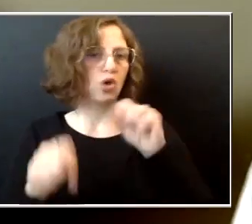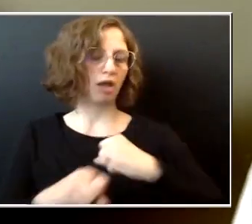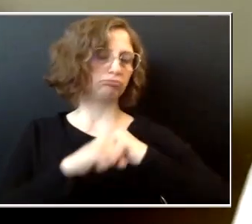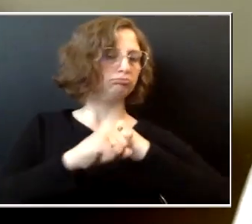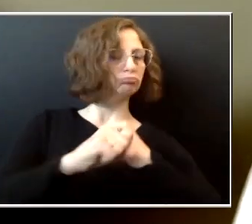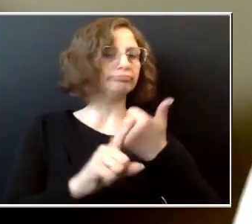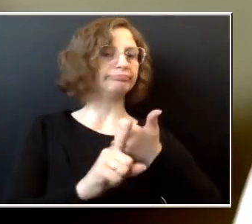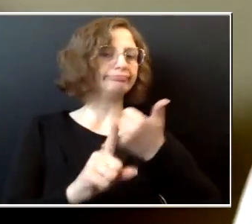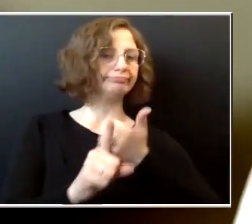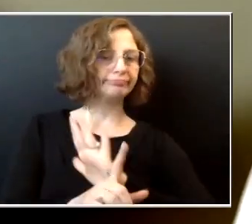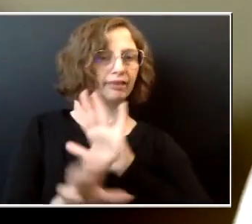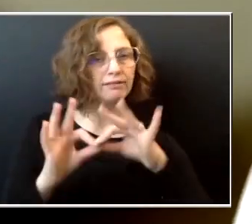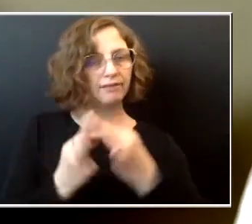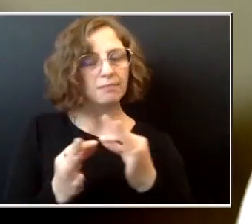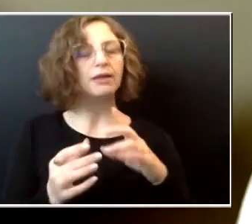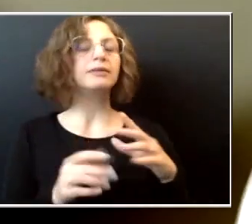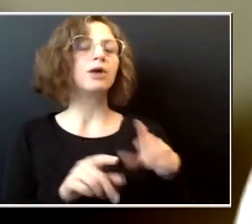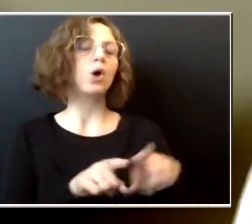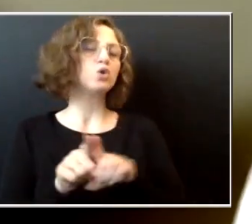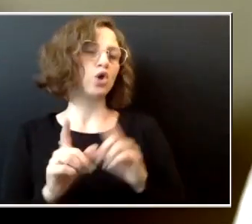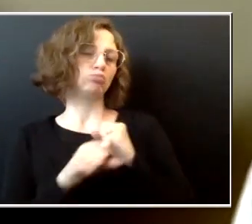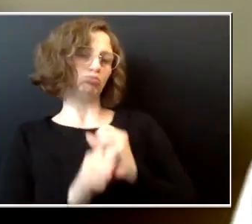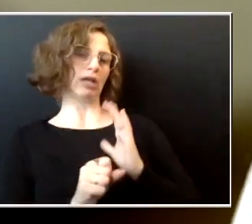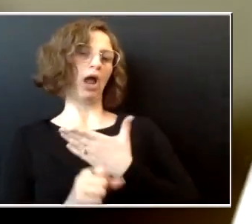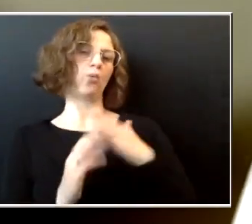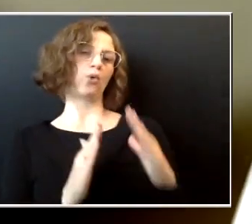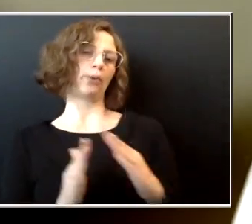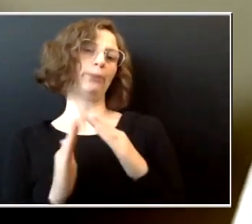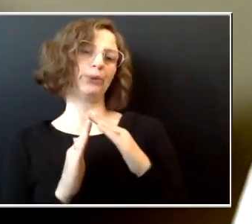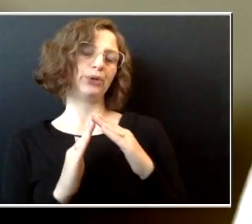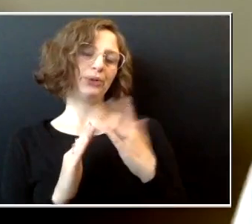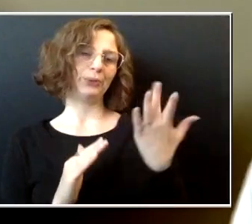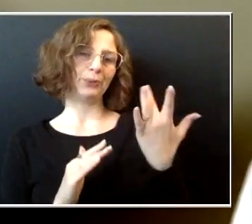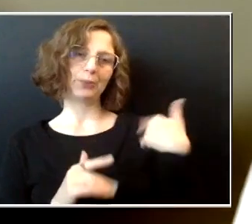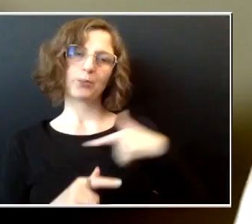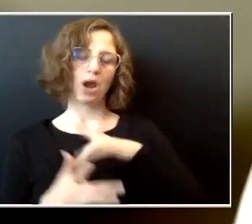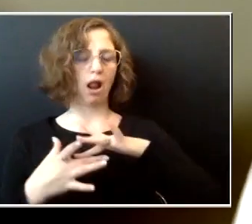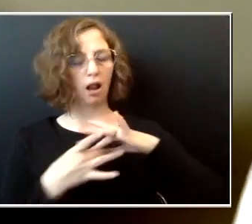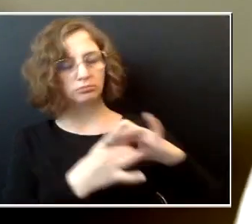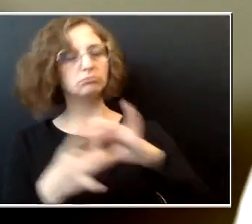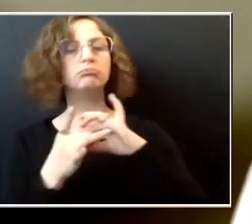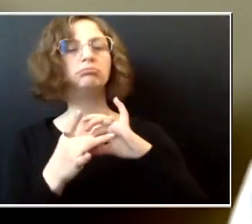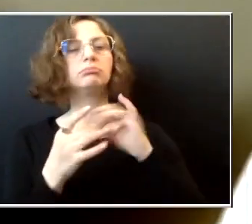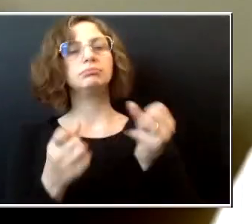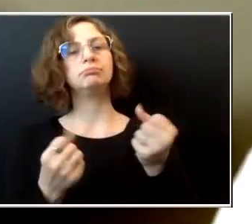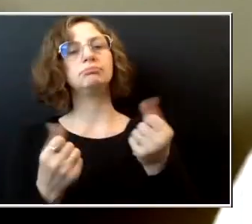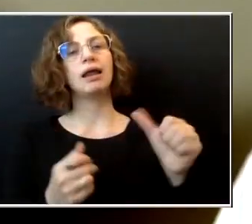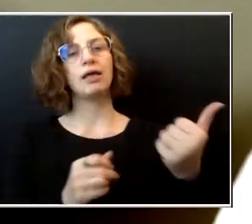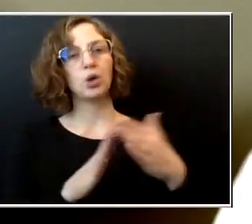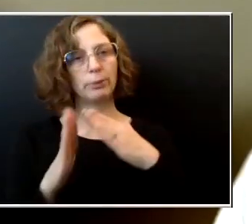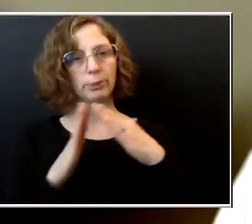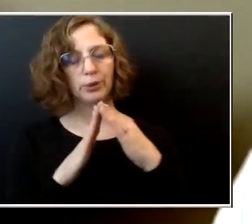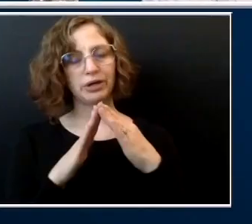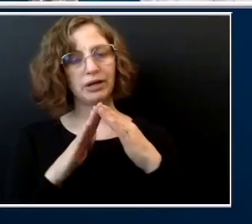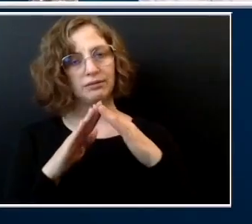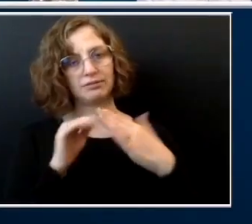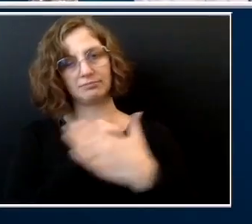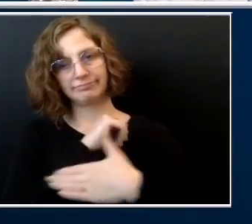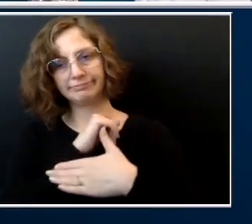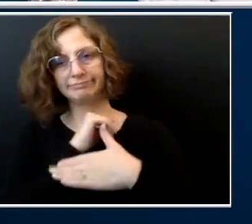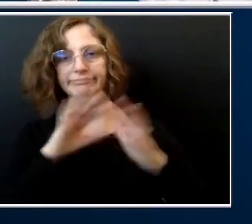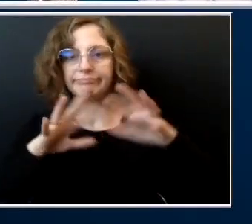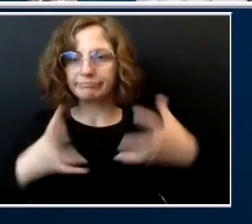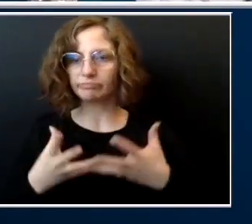try to protect our communities as well, because we are linked to so many other communities around our country and around the world. Yeah,